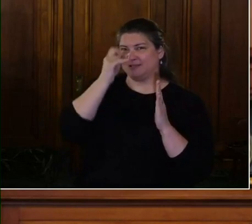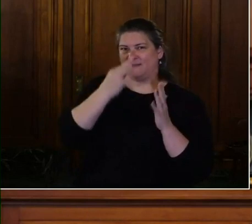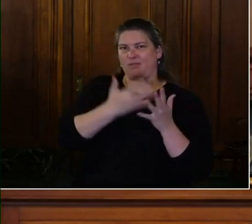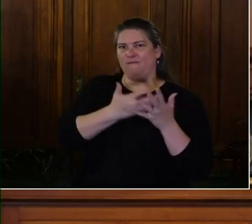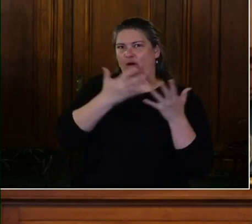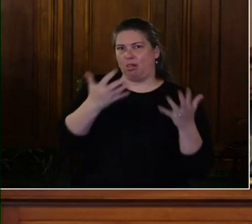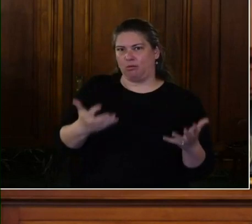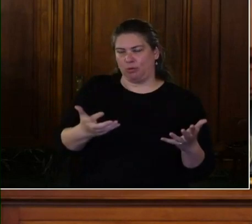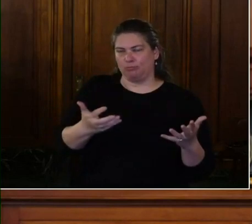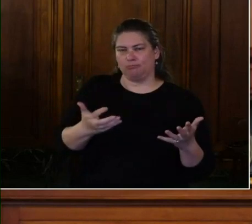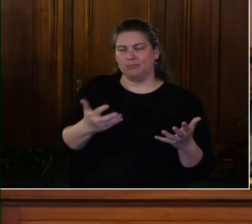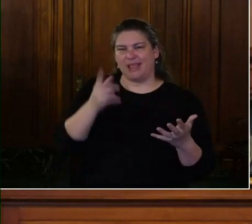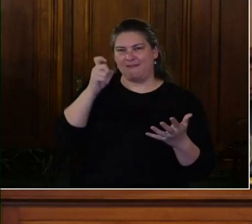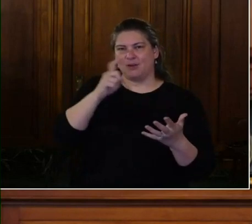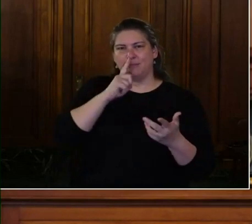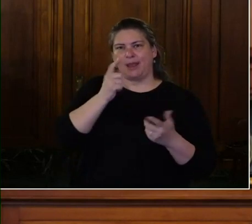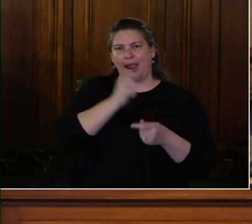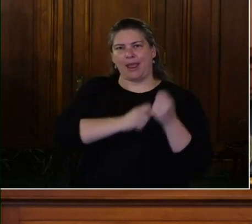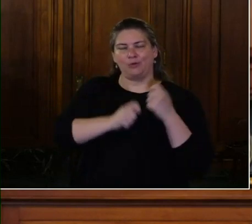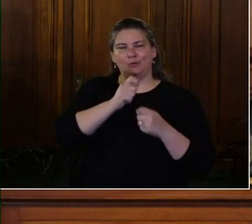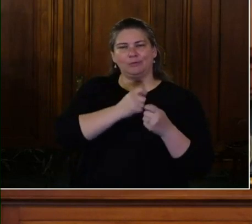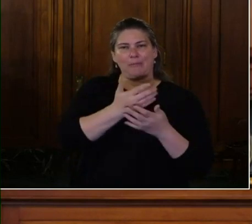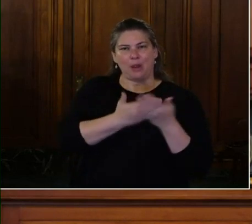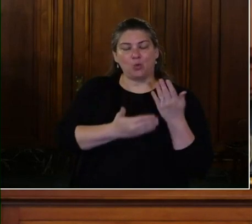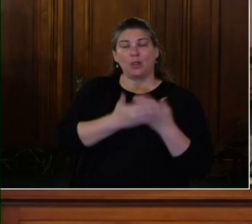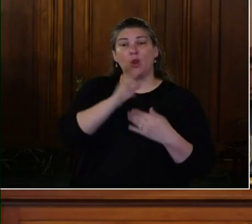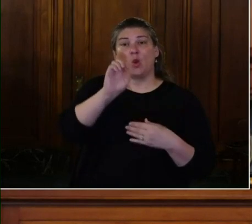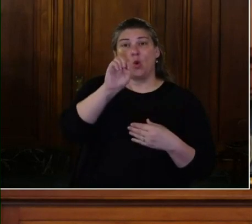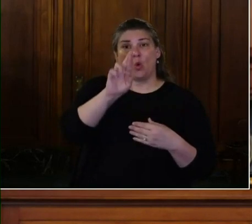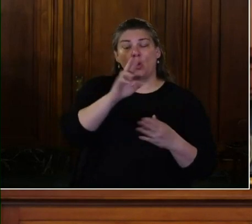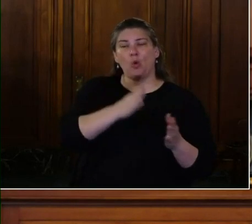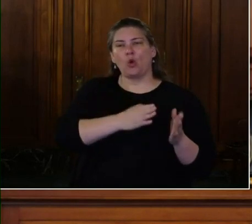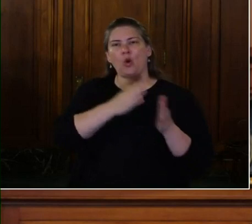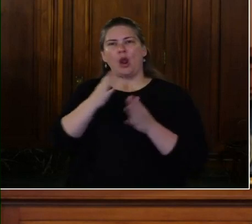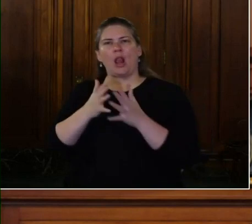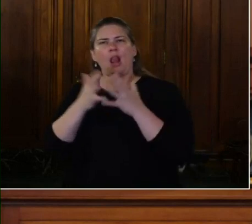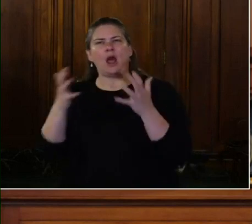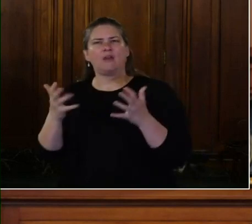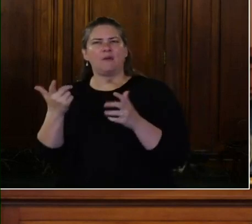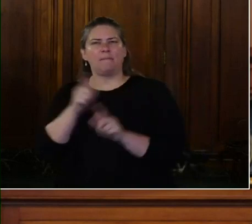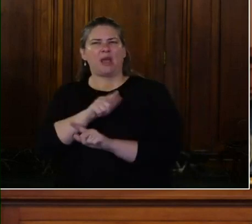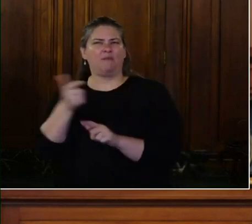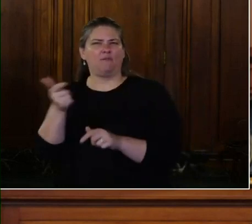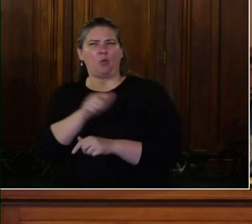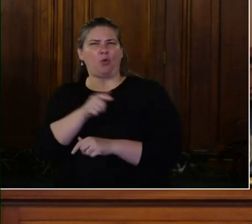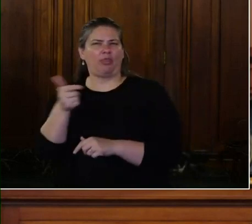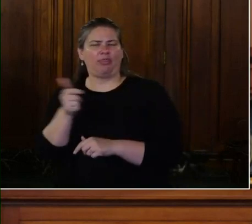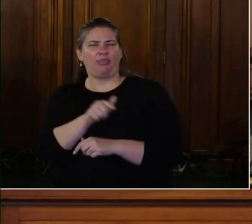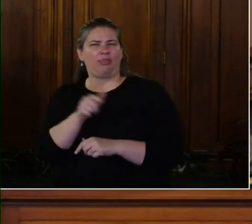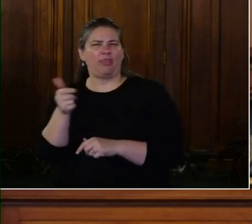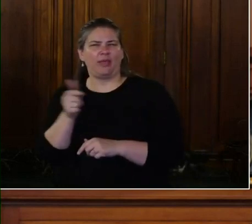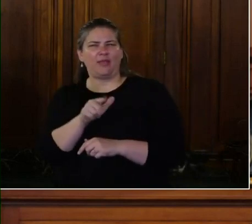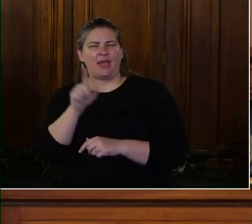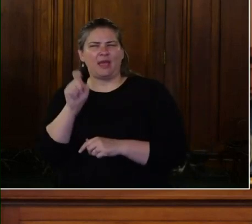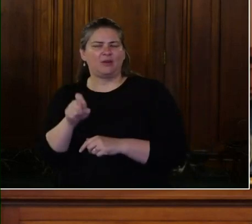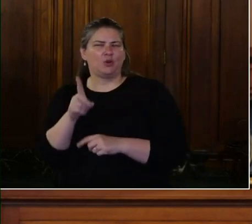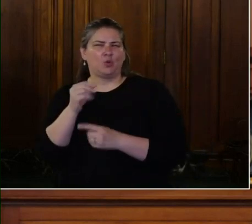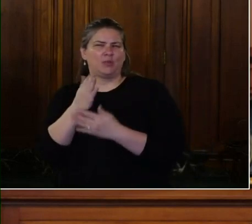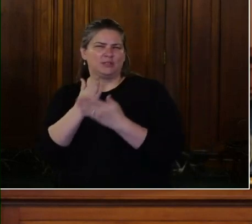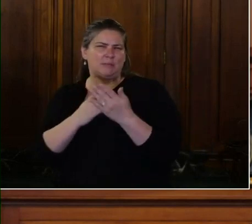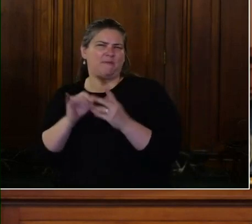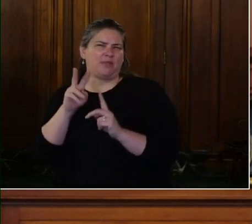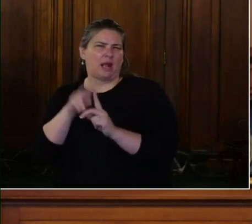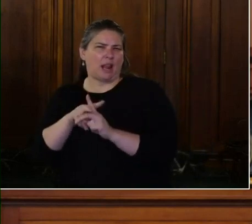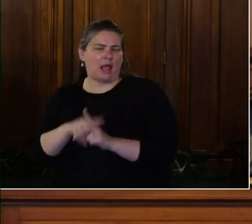volume that have to be handled manually, or there's a lot of back and forth that have to go on with some of these